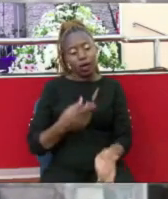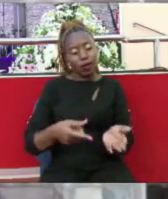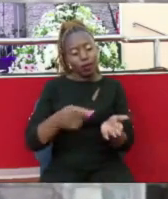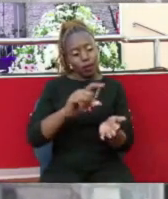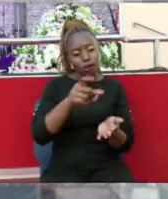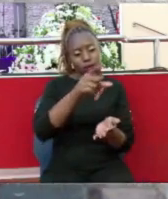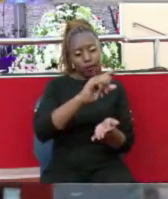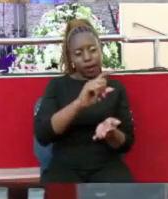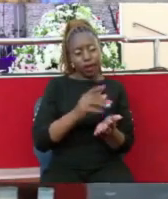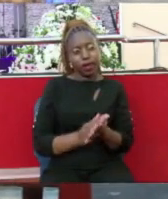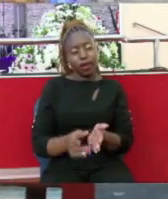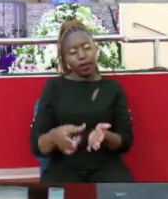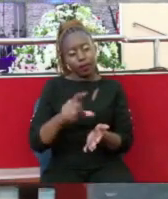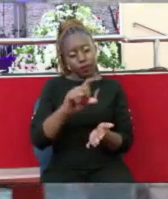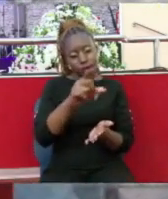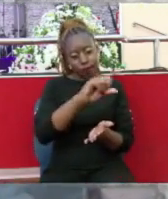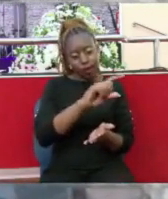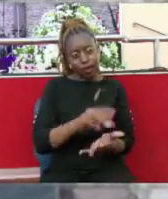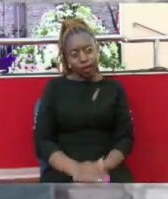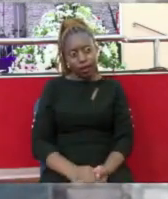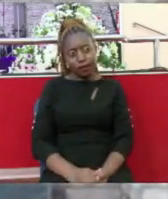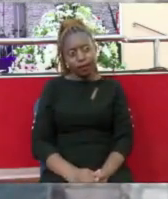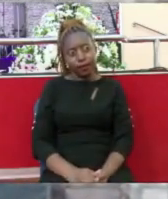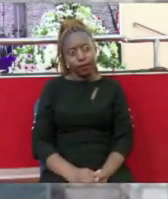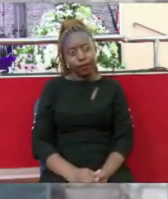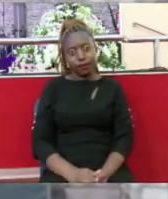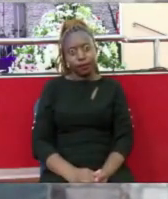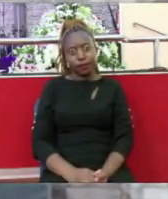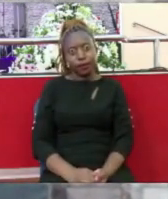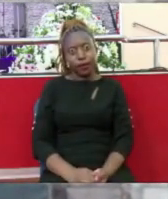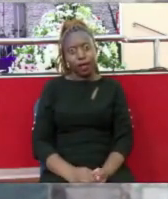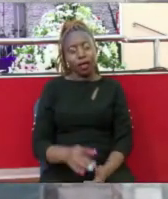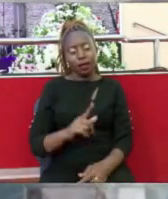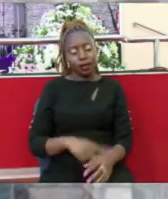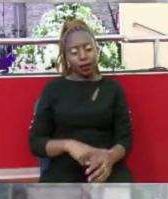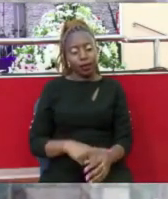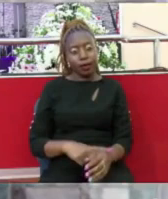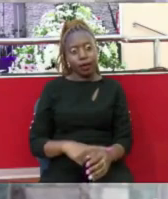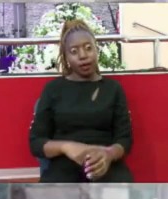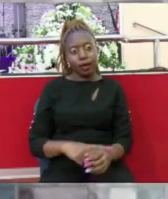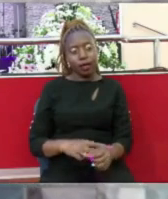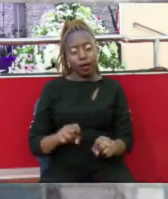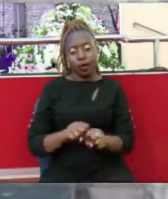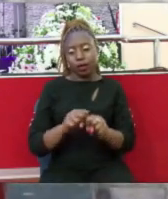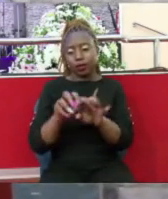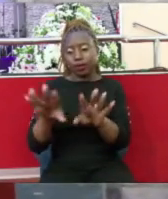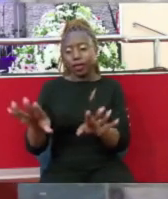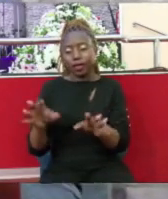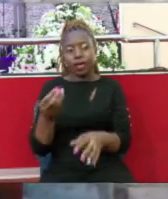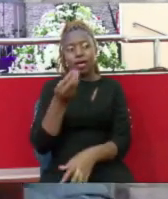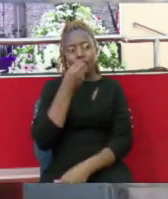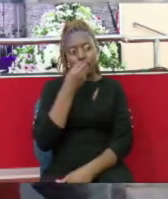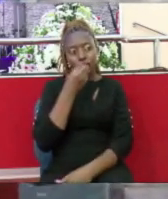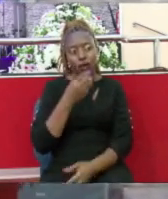and multiplied. Chakula kikajumulika. As they were passing, wakati walikuwa wanapitisha, they were multiplying. Zilikuwa